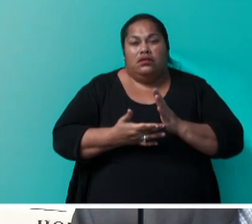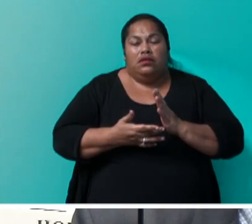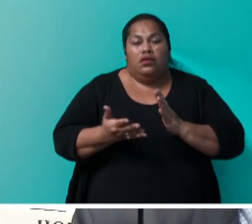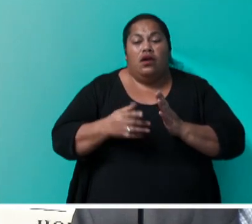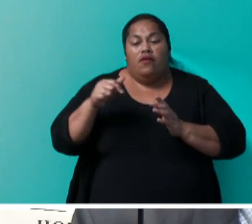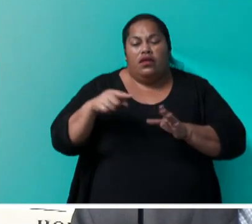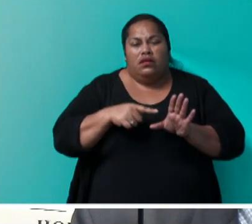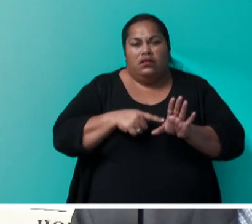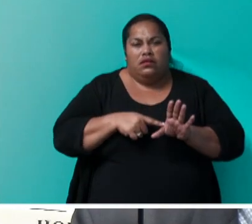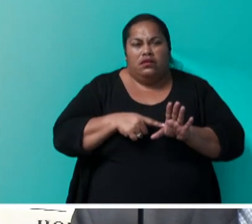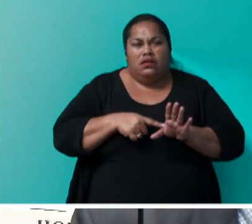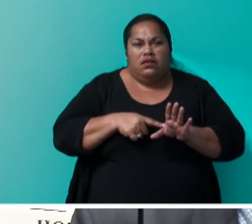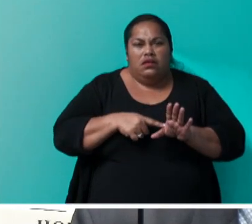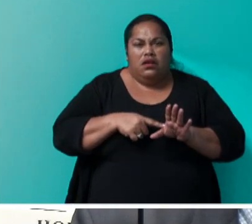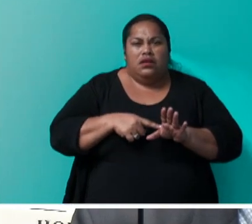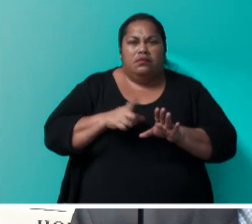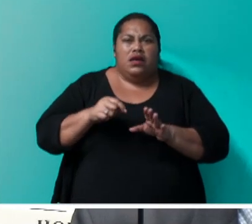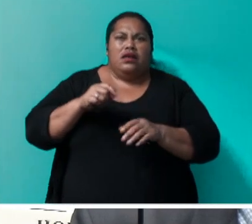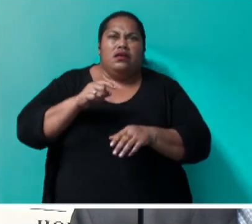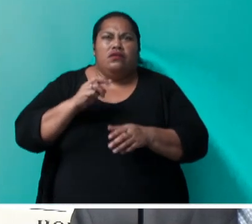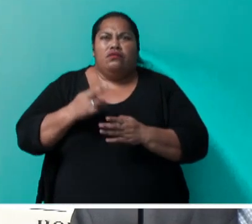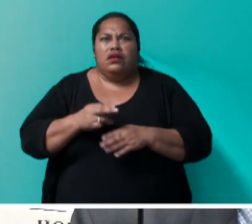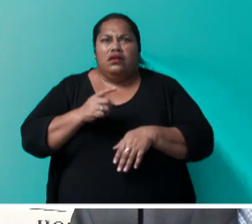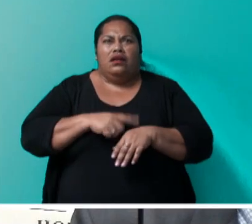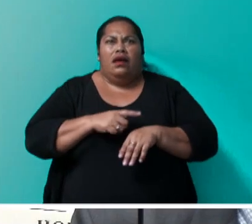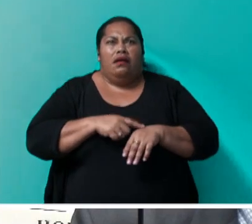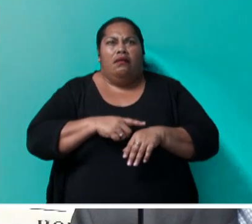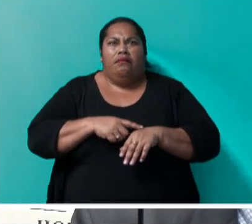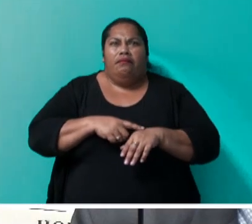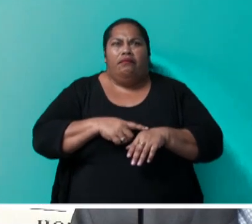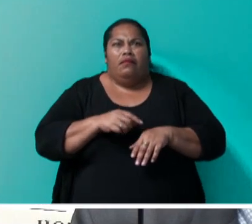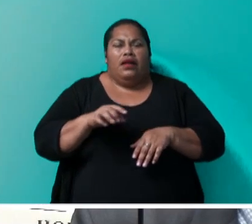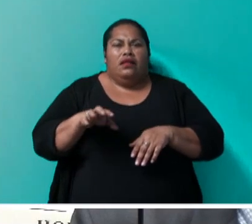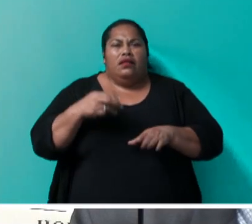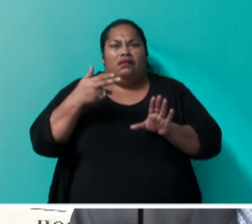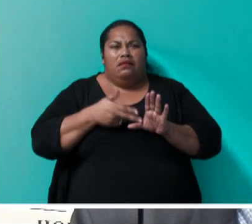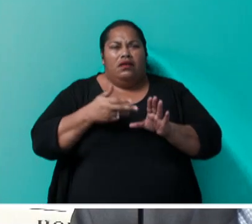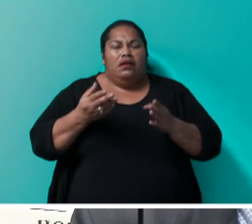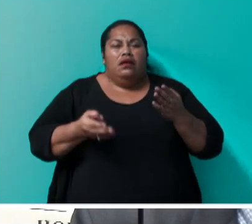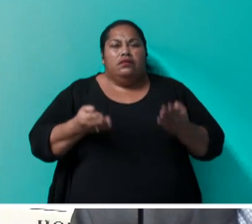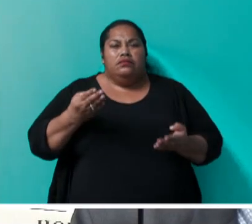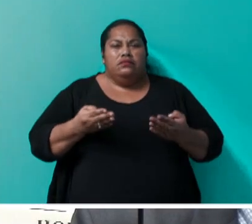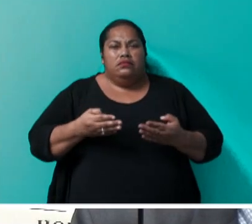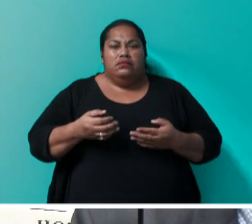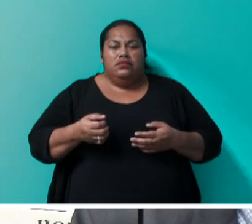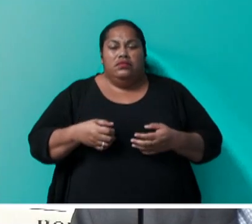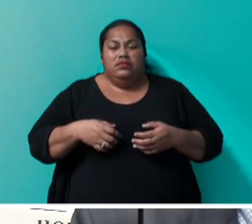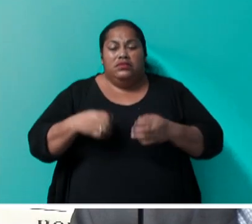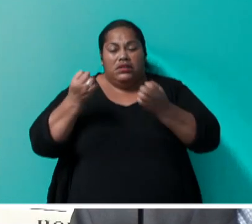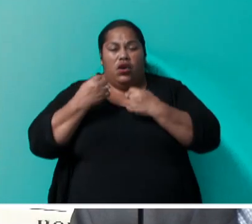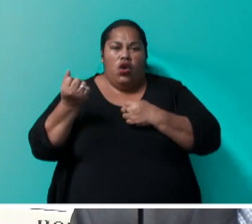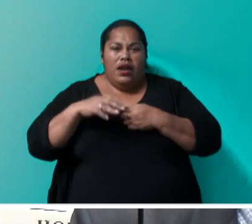FSC introduced a real-time cane monitoring system that tracks field balance, that is, the cane already harvested